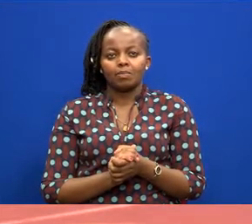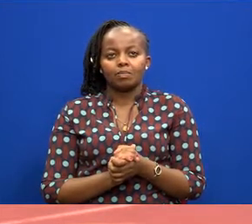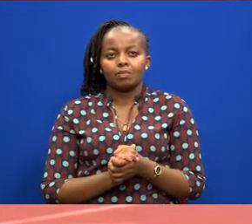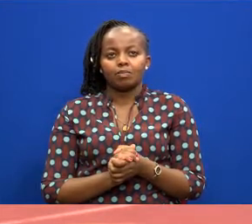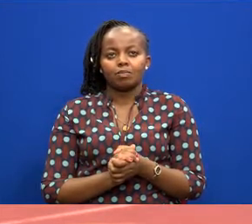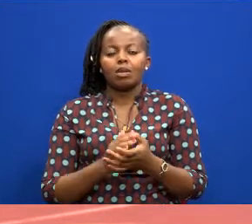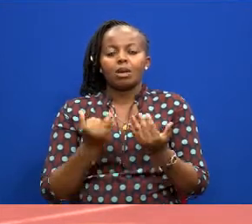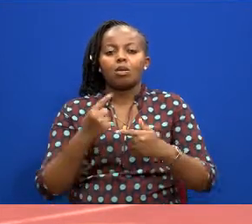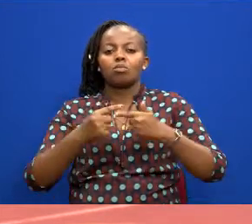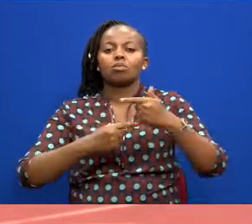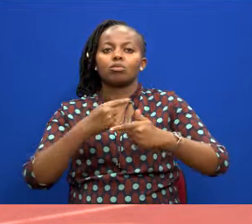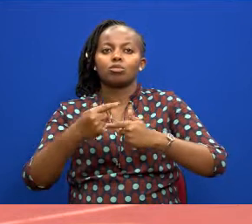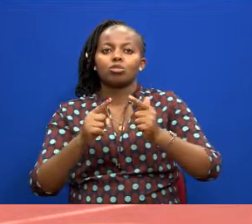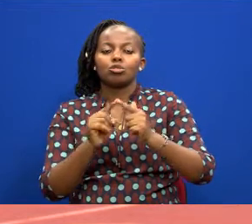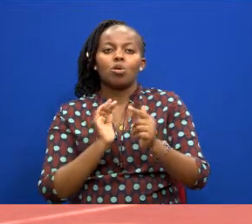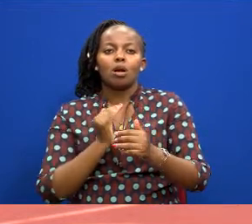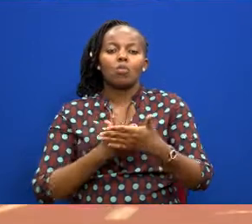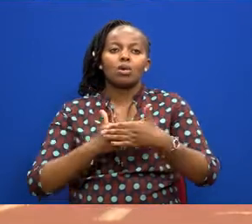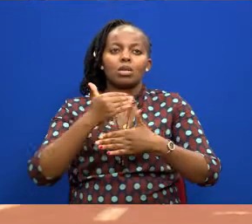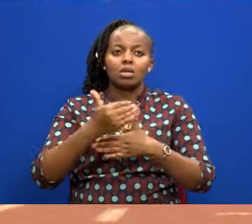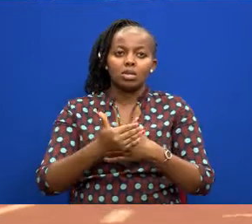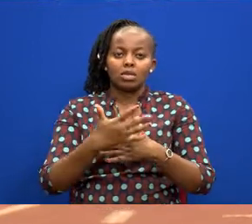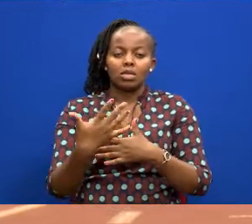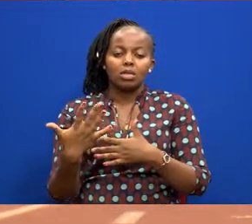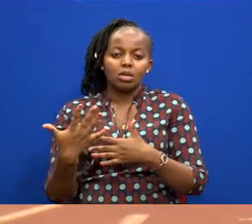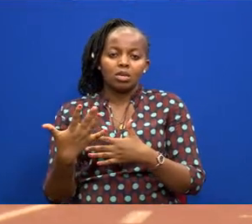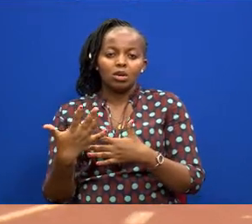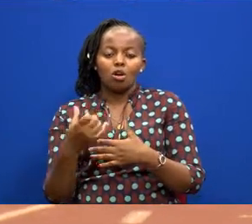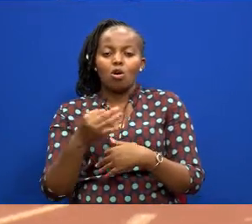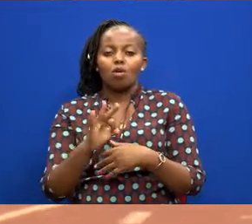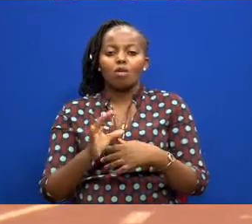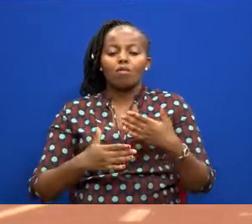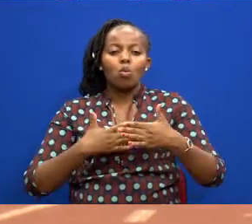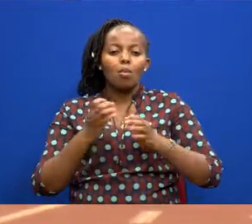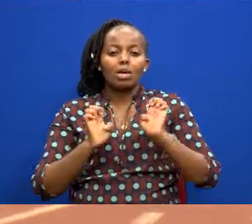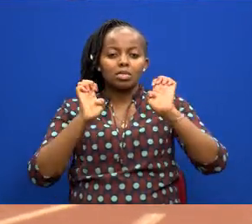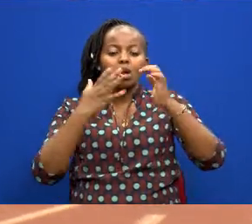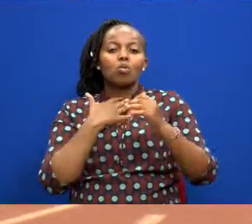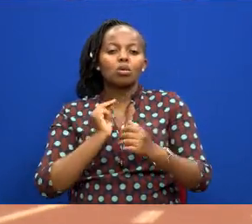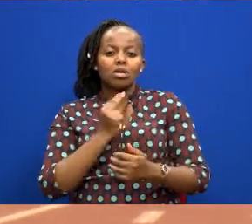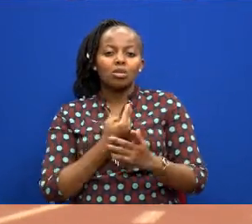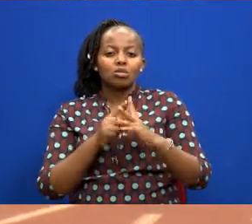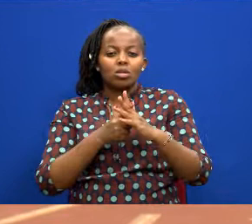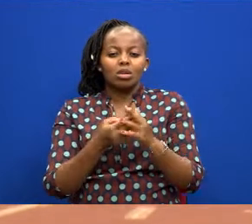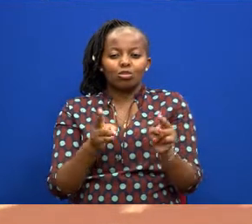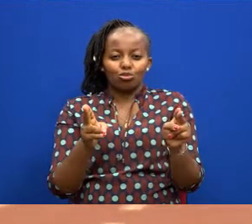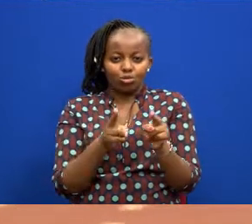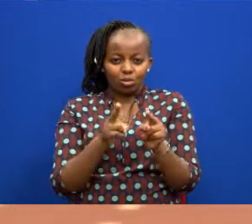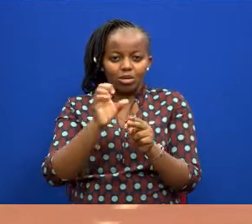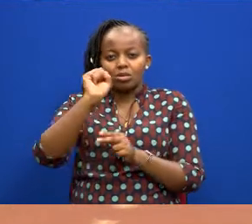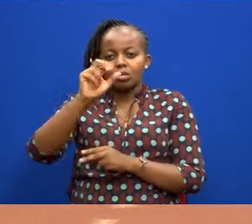Fantastic. Now, moving on swiftly onto our next sprint specific warm up, we're going to start a short sprint